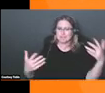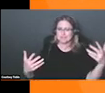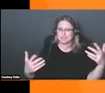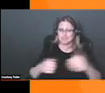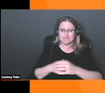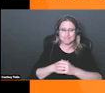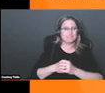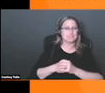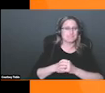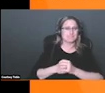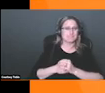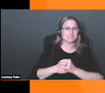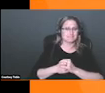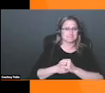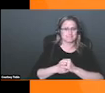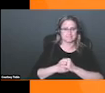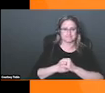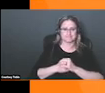Boy.